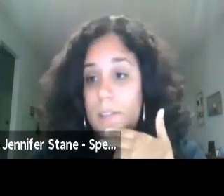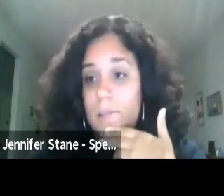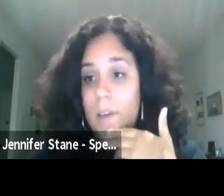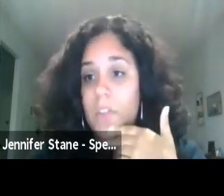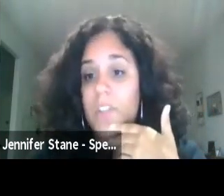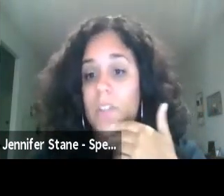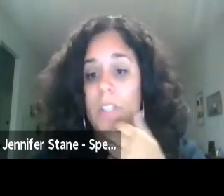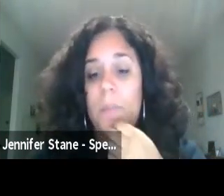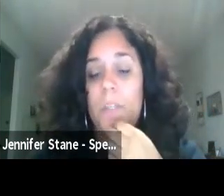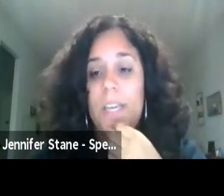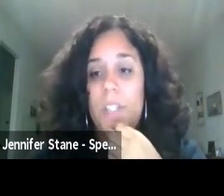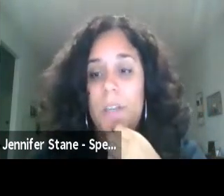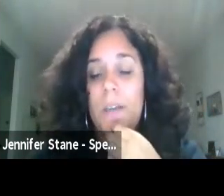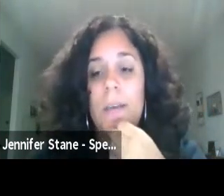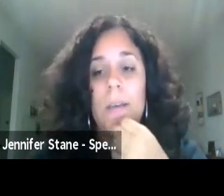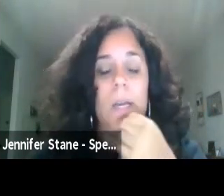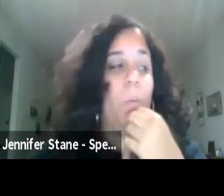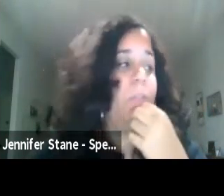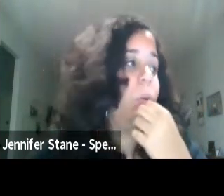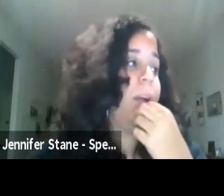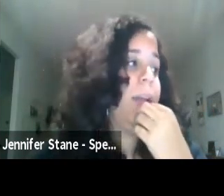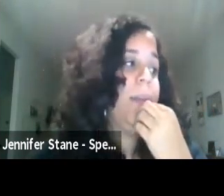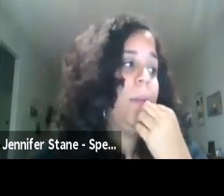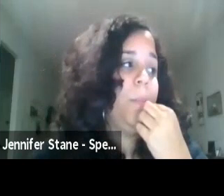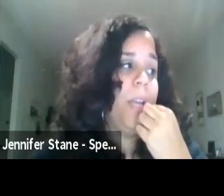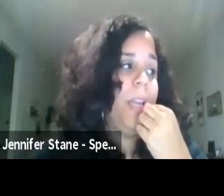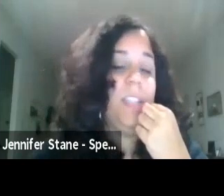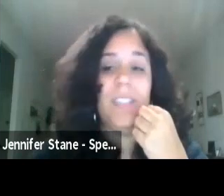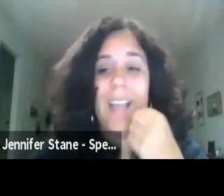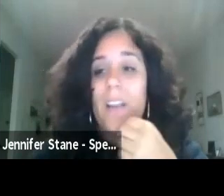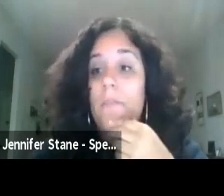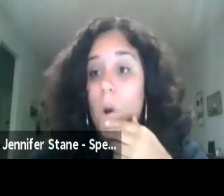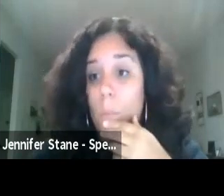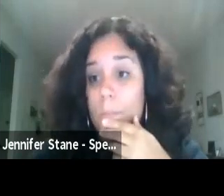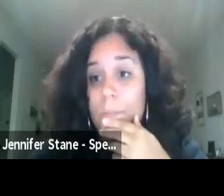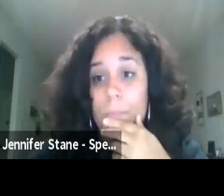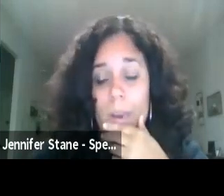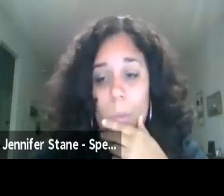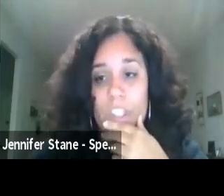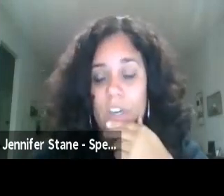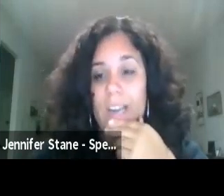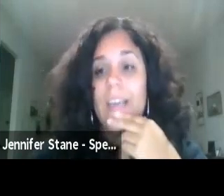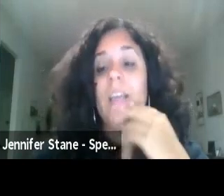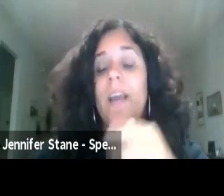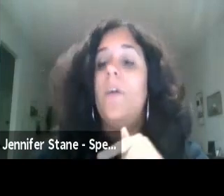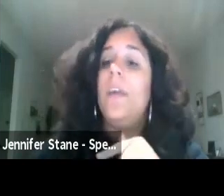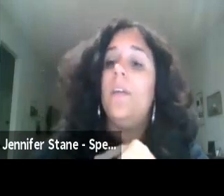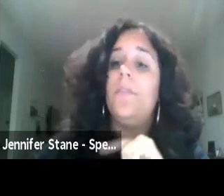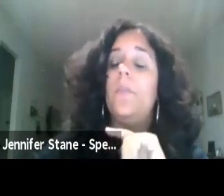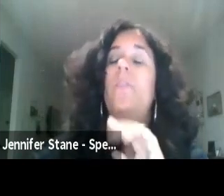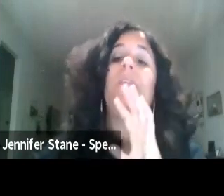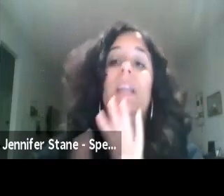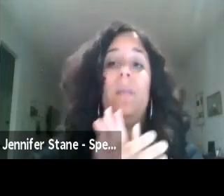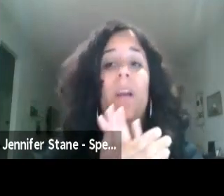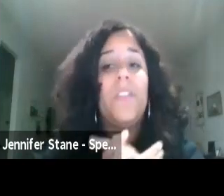it. So it still does the protection with fluoride, but it doesn't foam, which is great. Now,